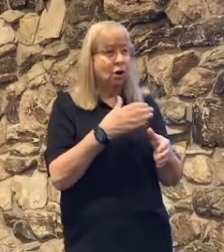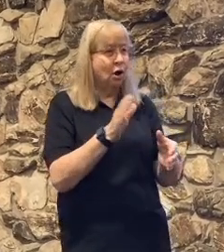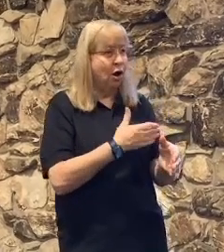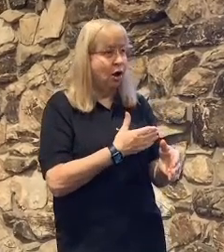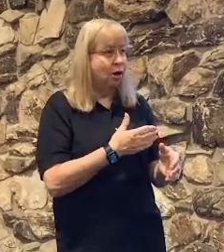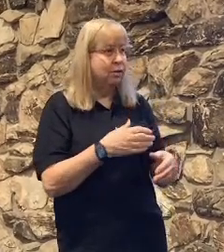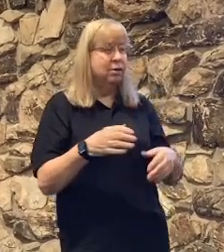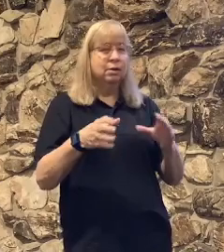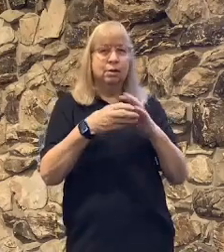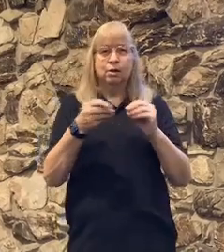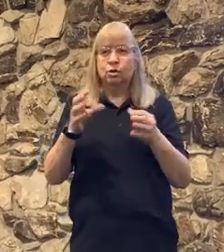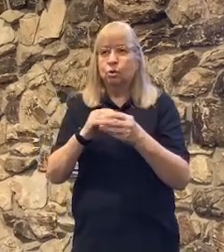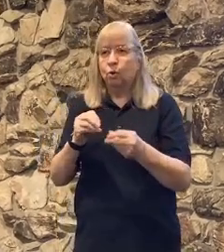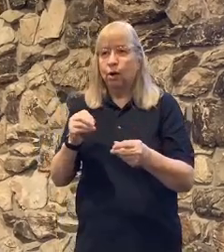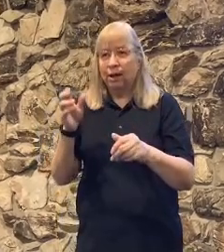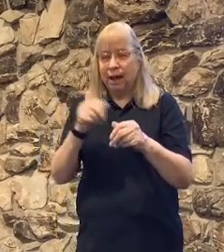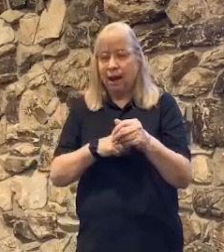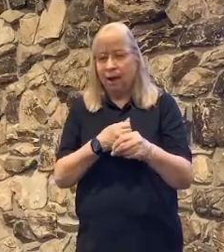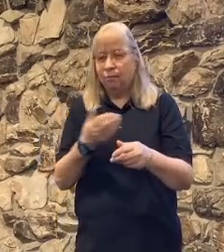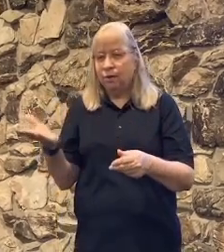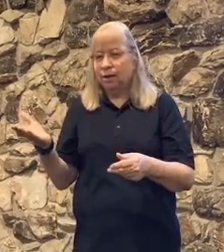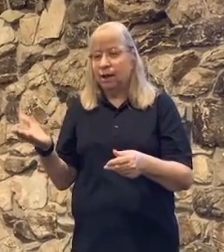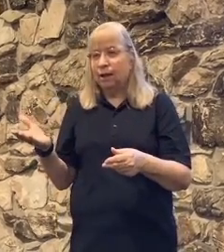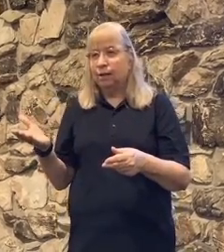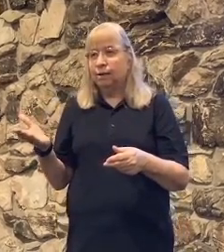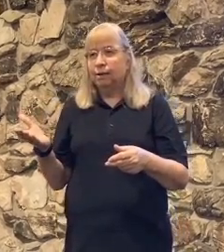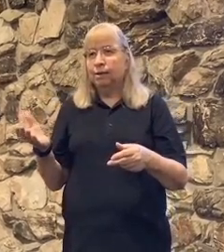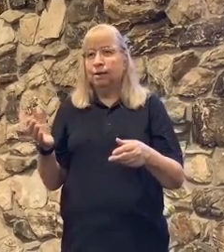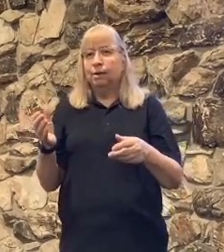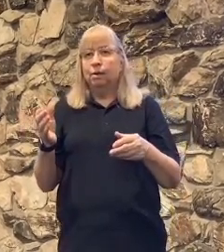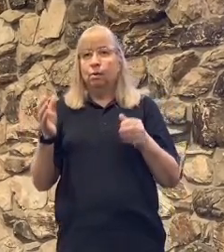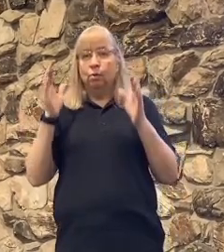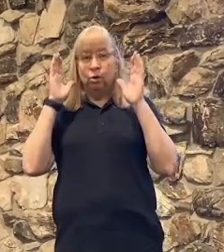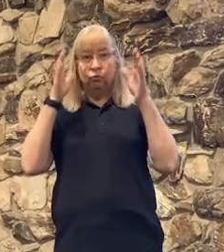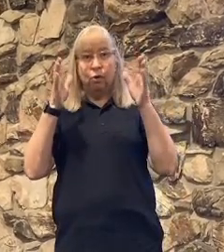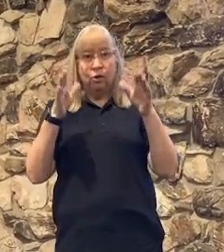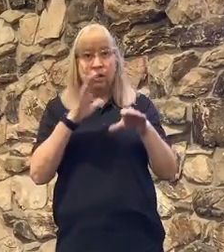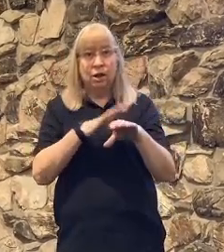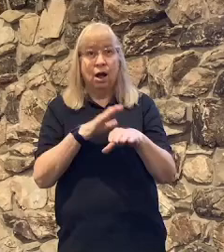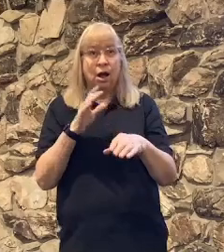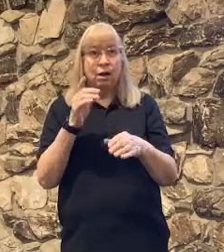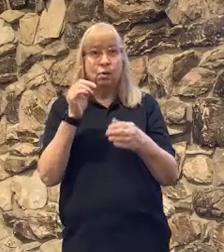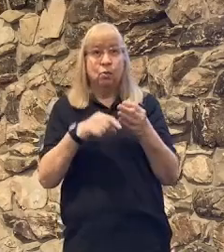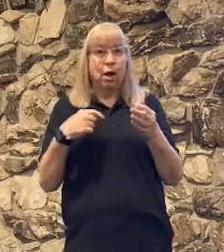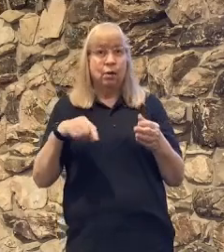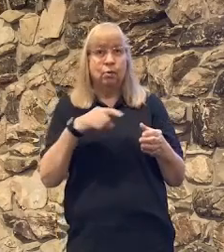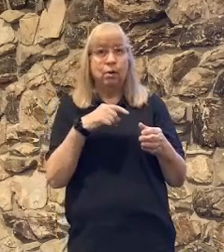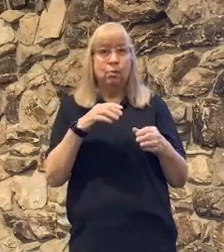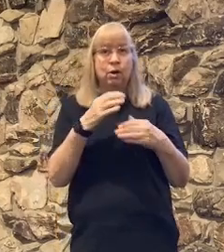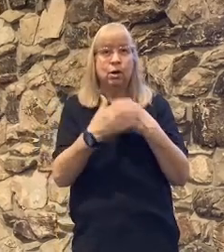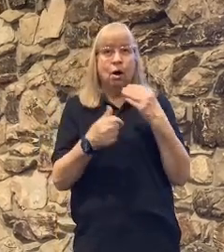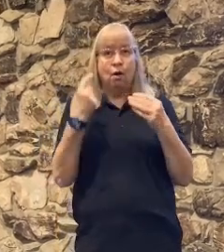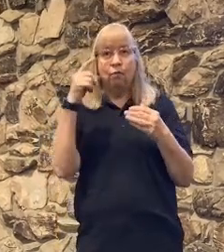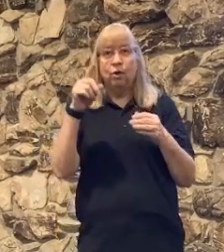the story, everything was focused on what we would call support, right?